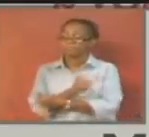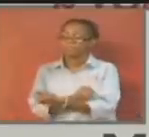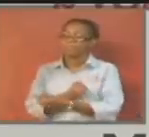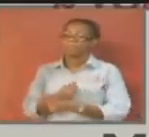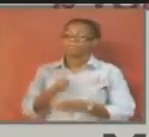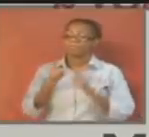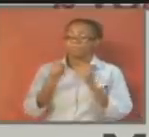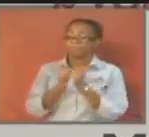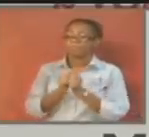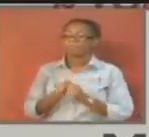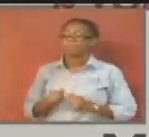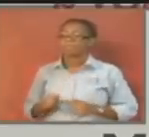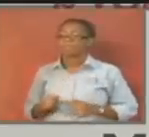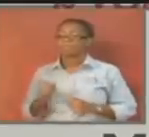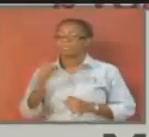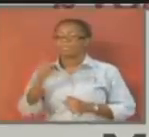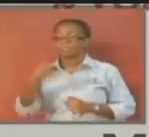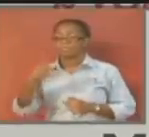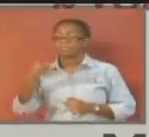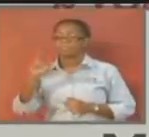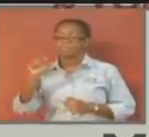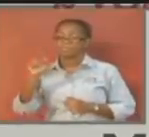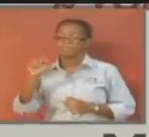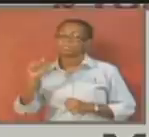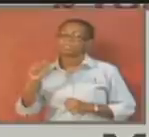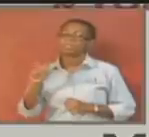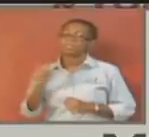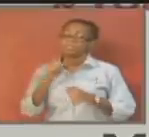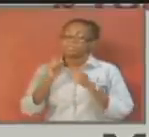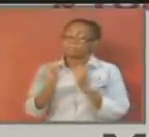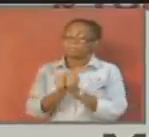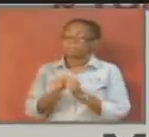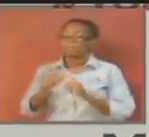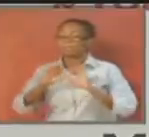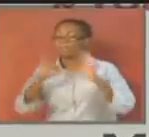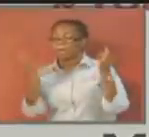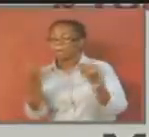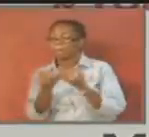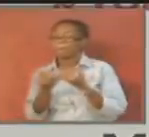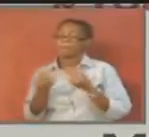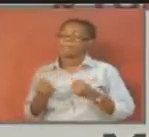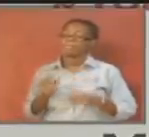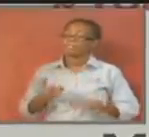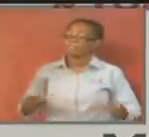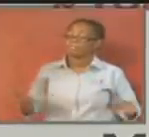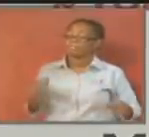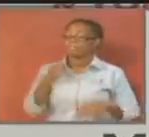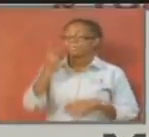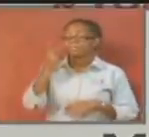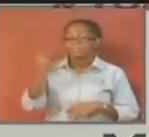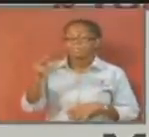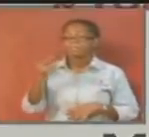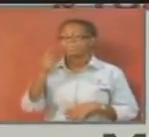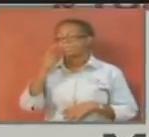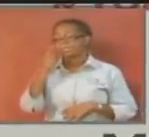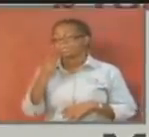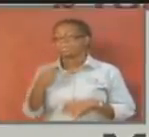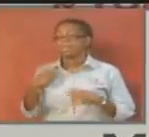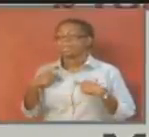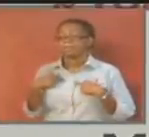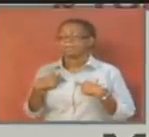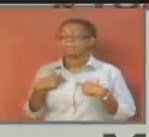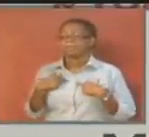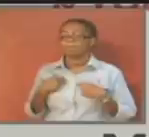the other relatives of those children, to see if we can get a resolution to the issue. So we have had cases before, and we do the liaison as